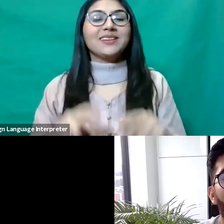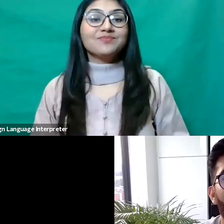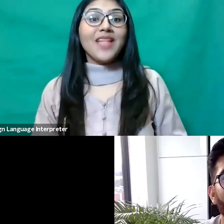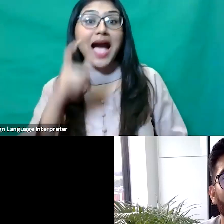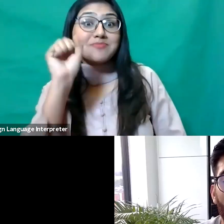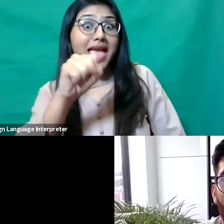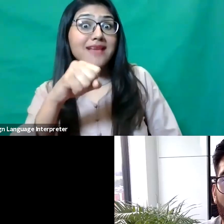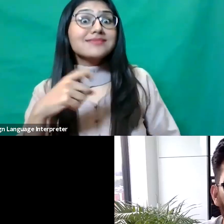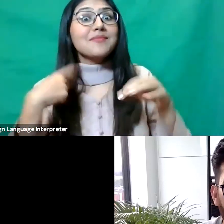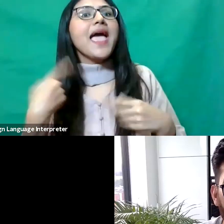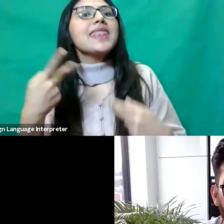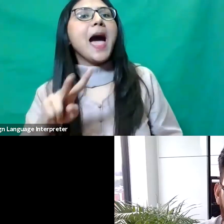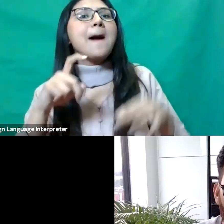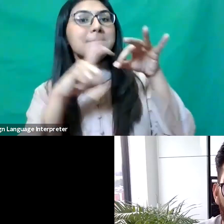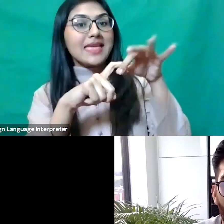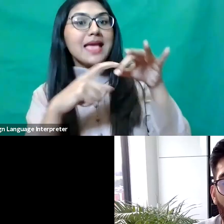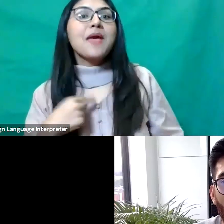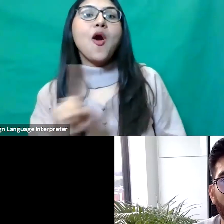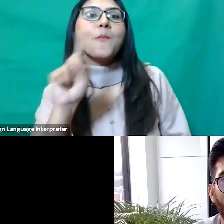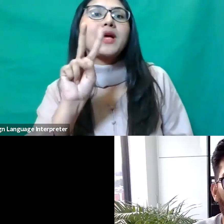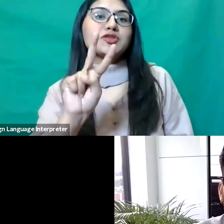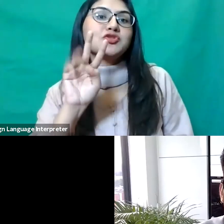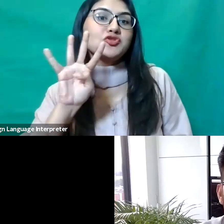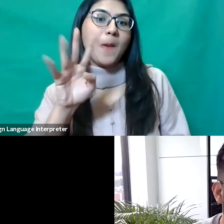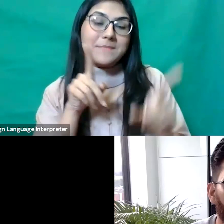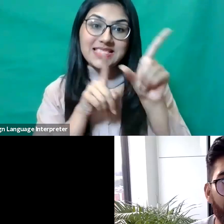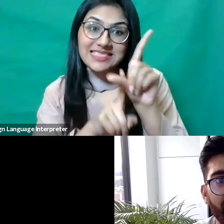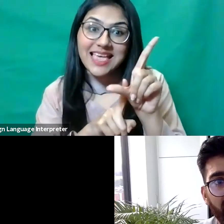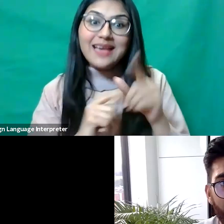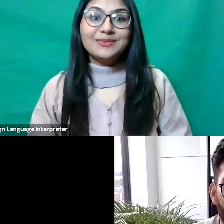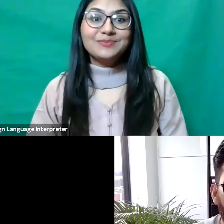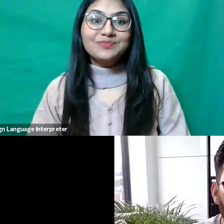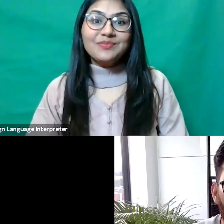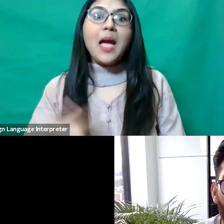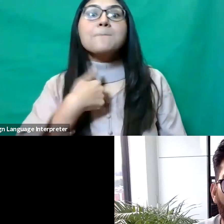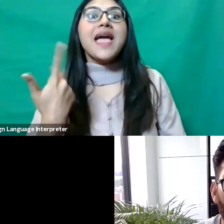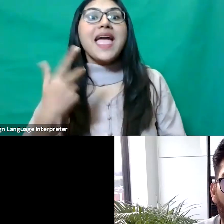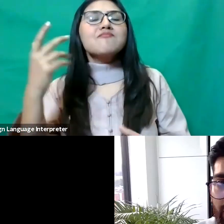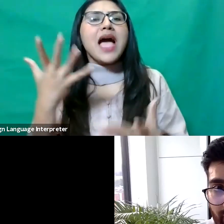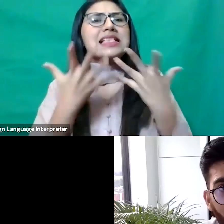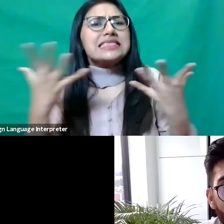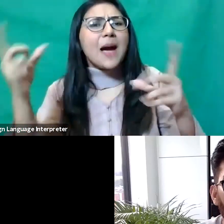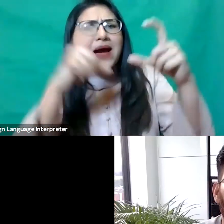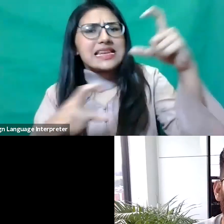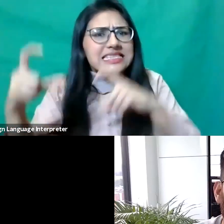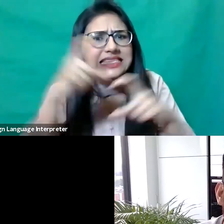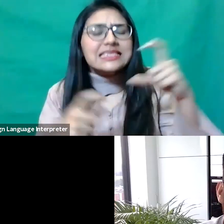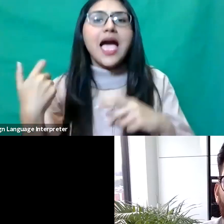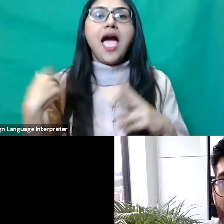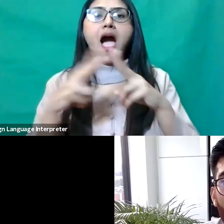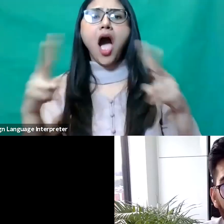Qais, and I'm 24 years old, and I'm a financial and product designer. I'm a public speaker